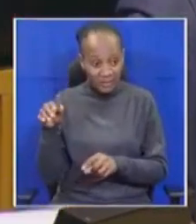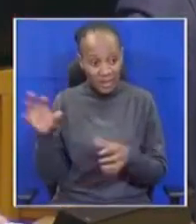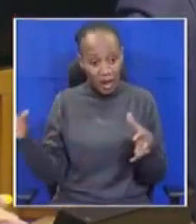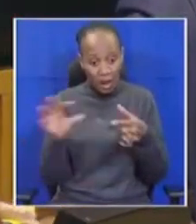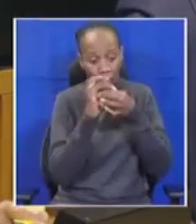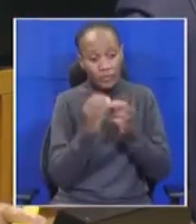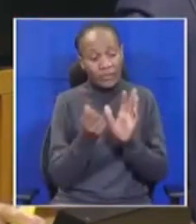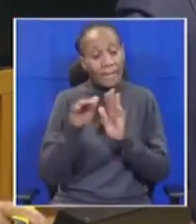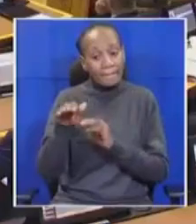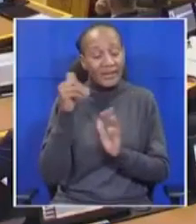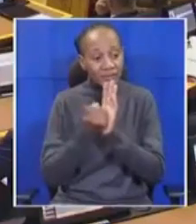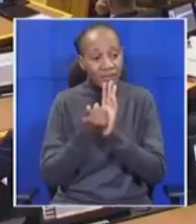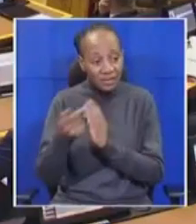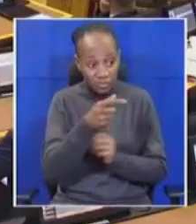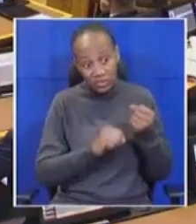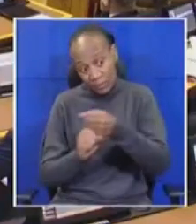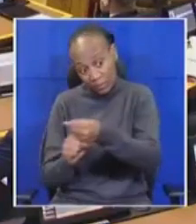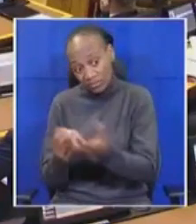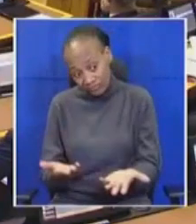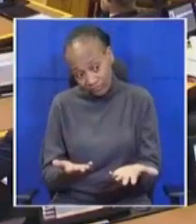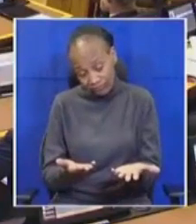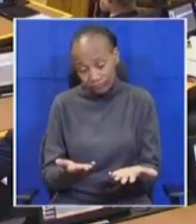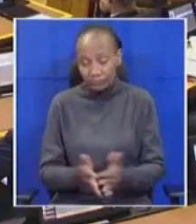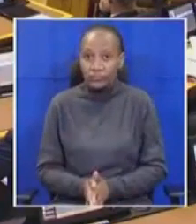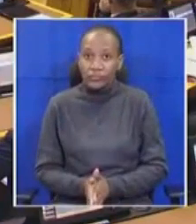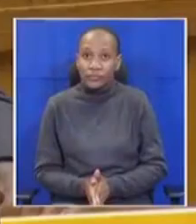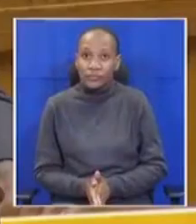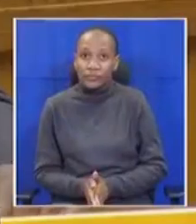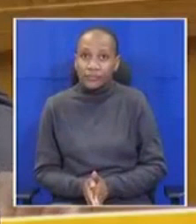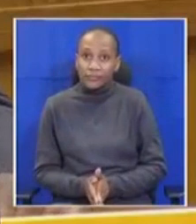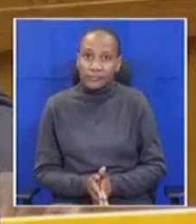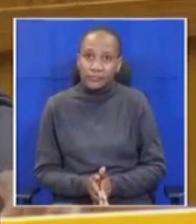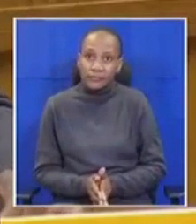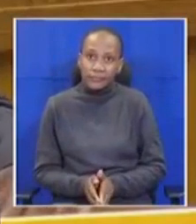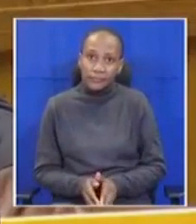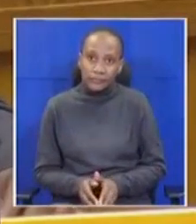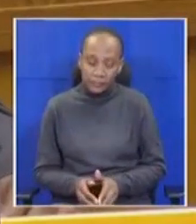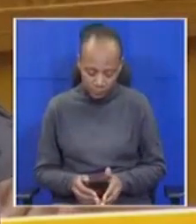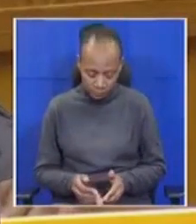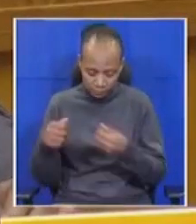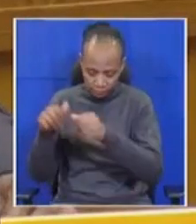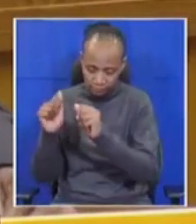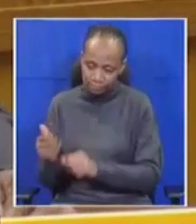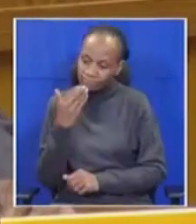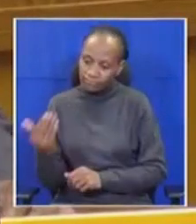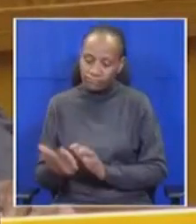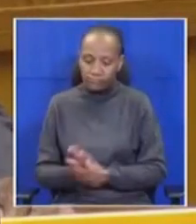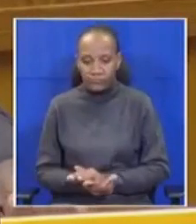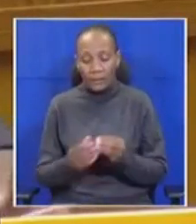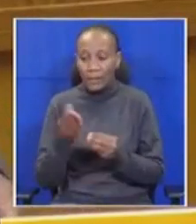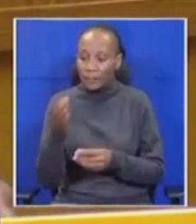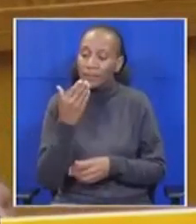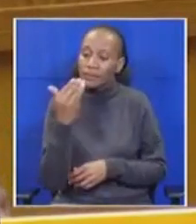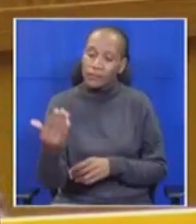very much. The Honourable President. Thank you, Honourable House Chair and Honourable